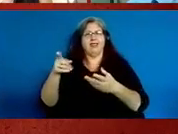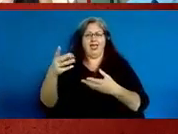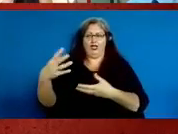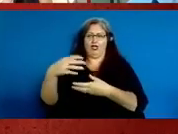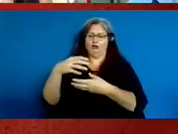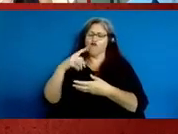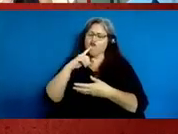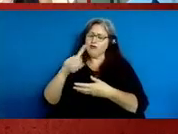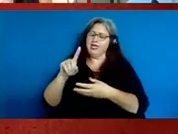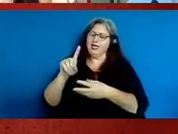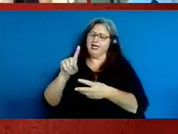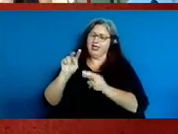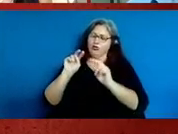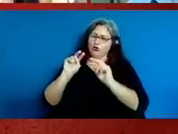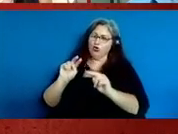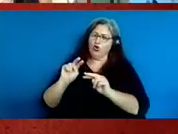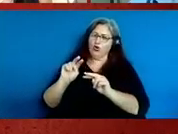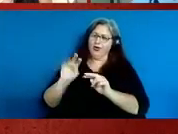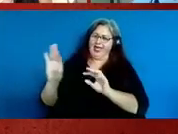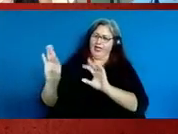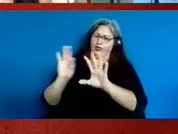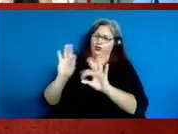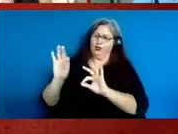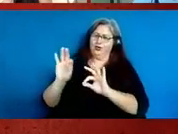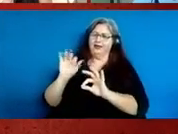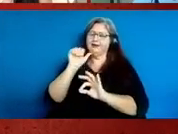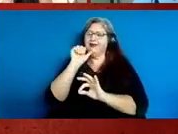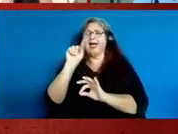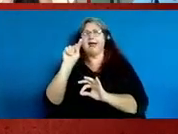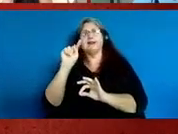of that it wasn't just